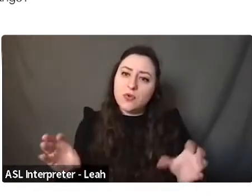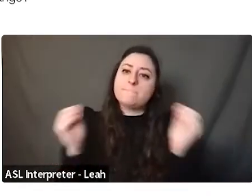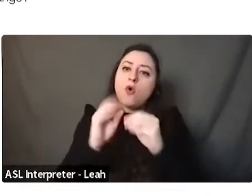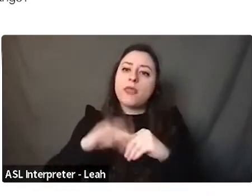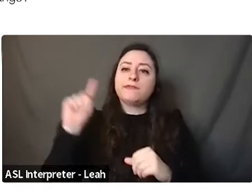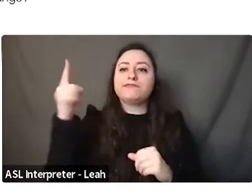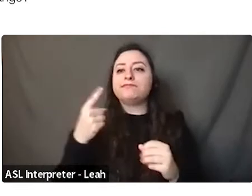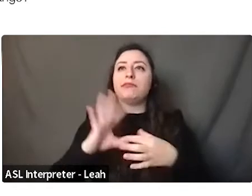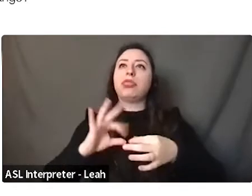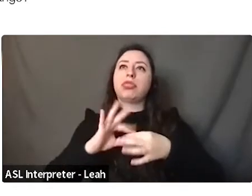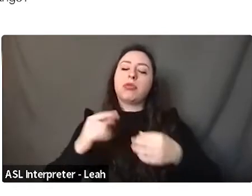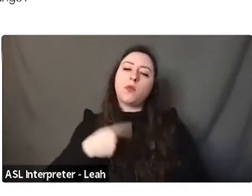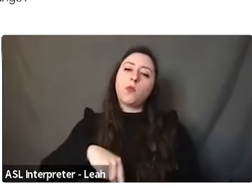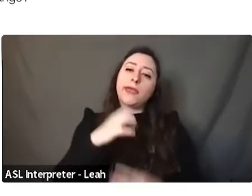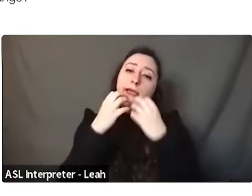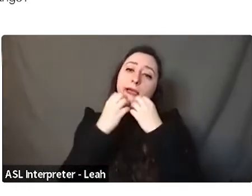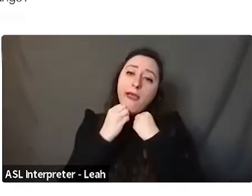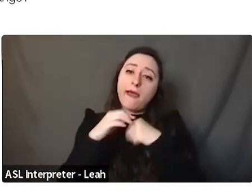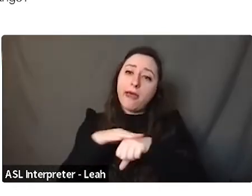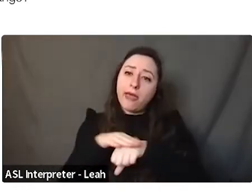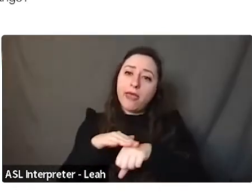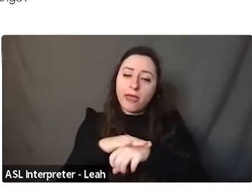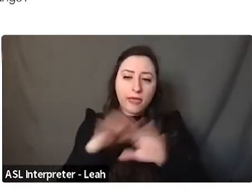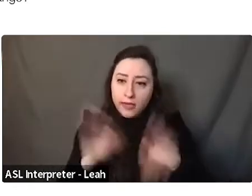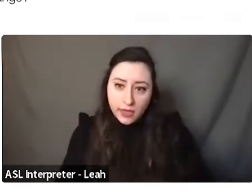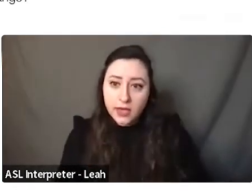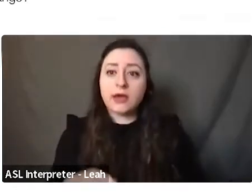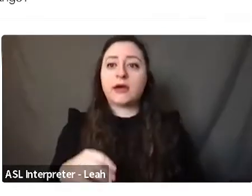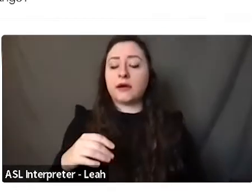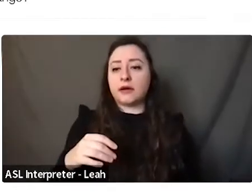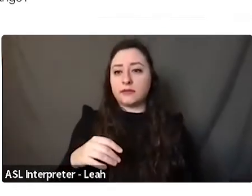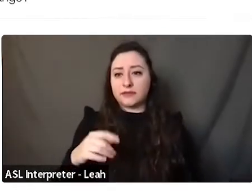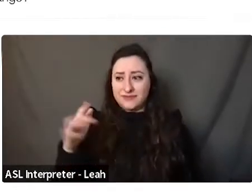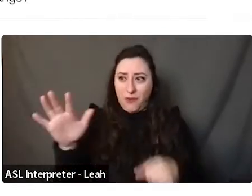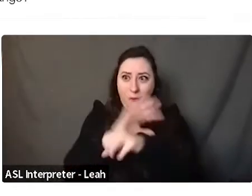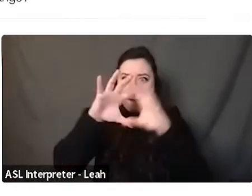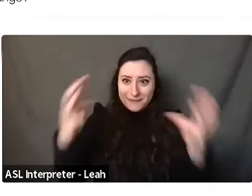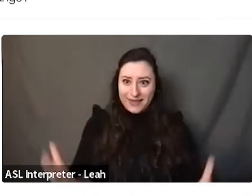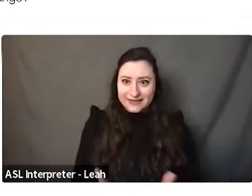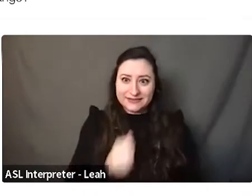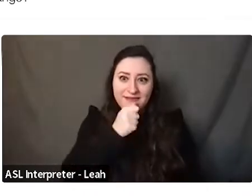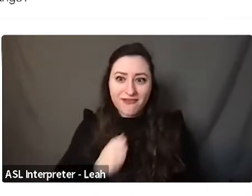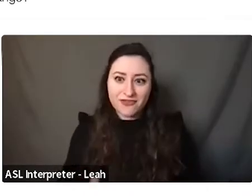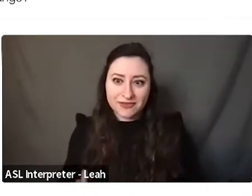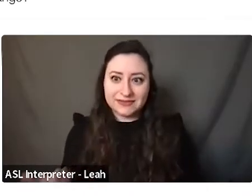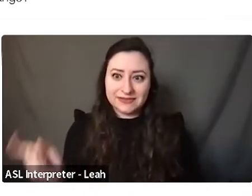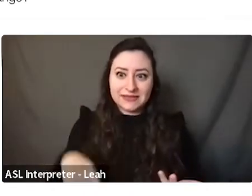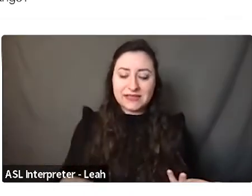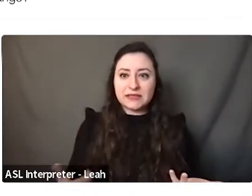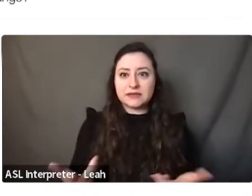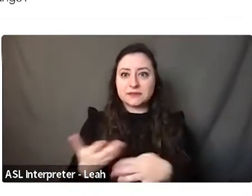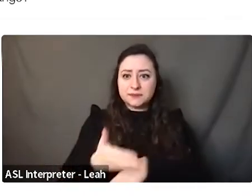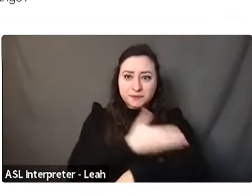we care. It's the sake of the entire planet really is at stake here. Yeah.